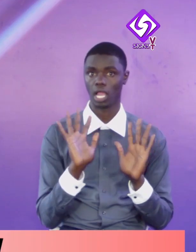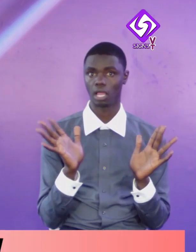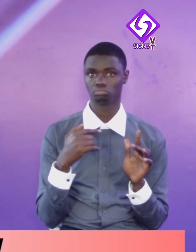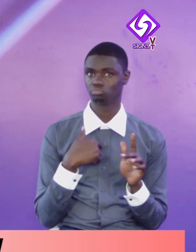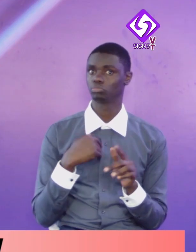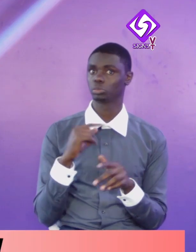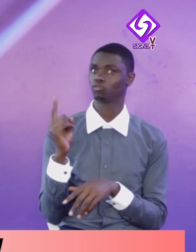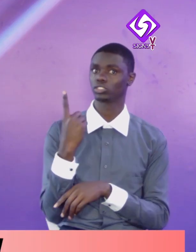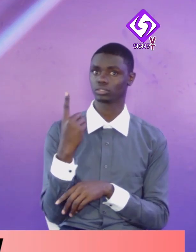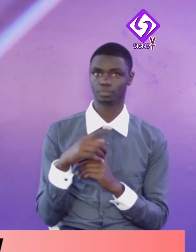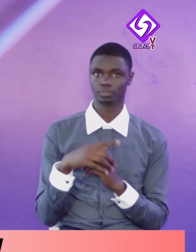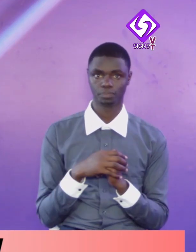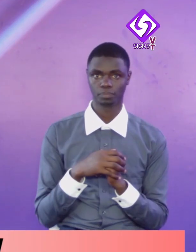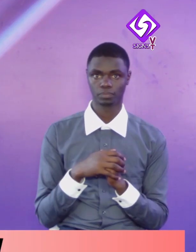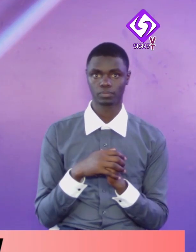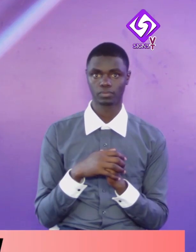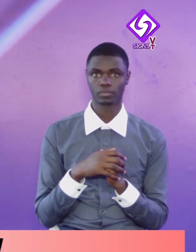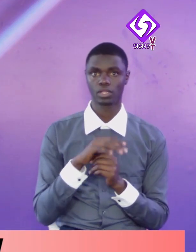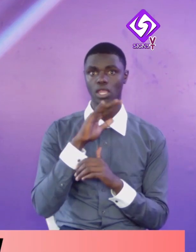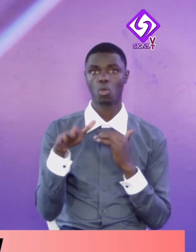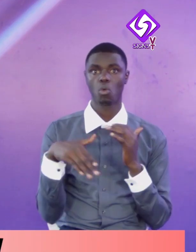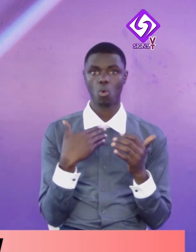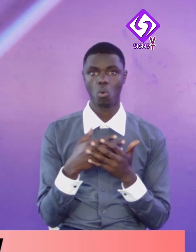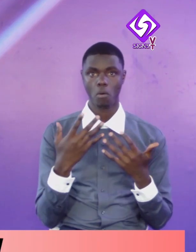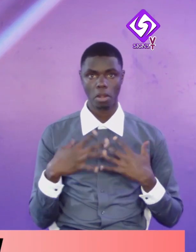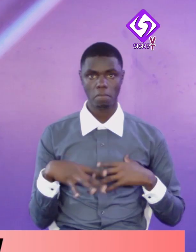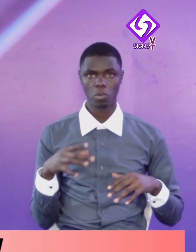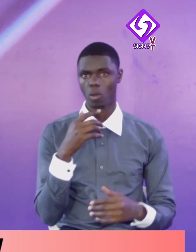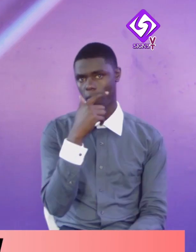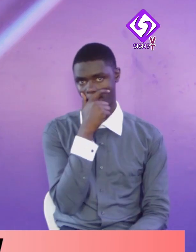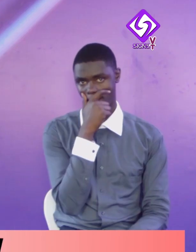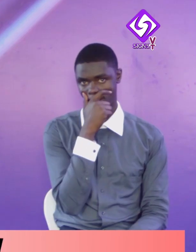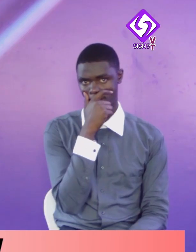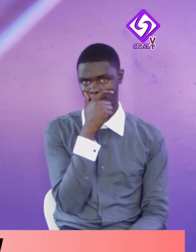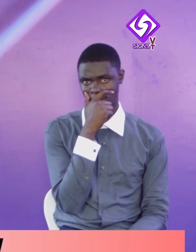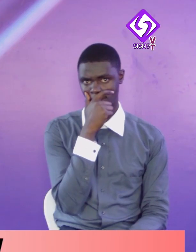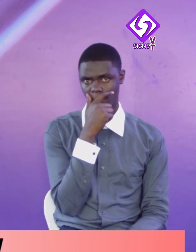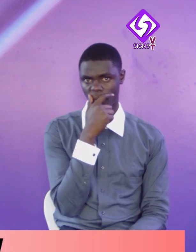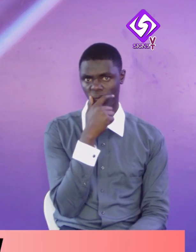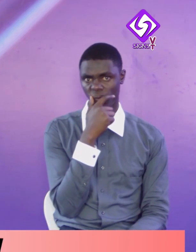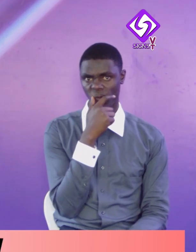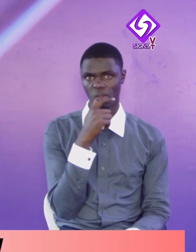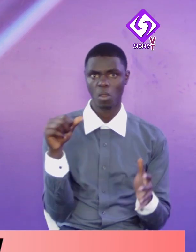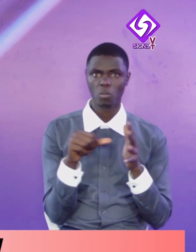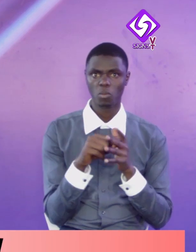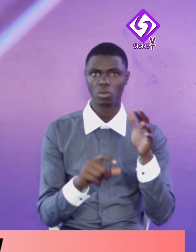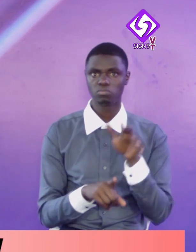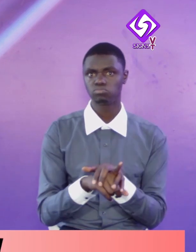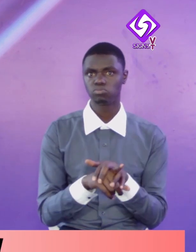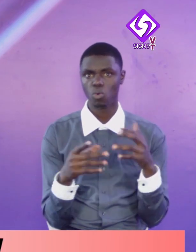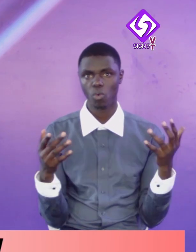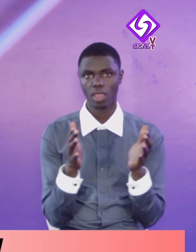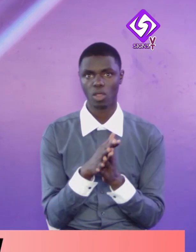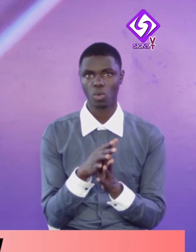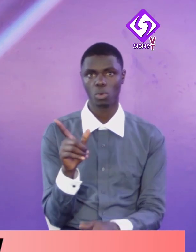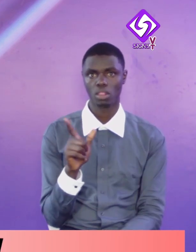first. So everyone is wondering where the problem is with